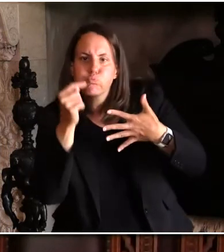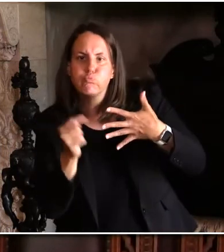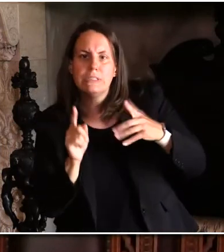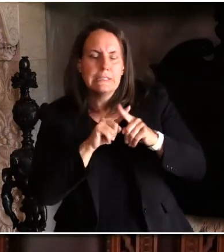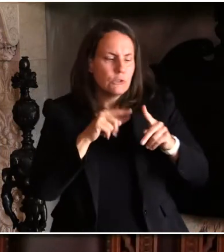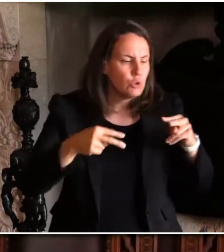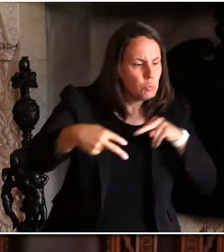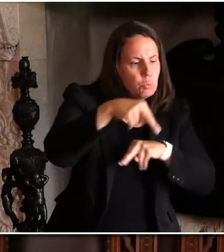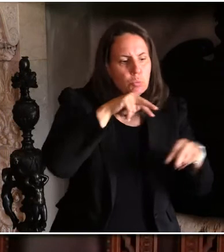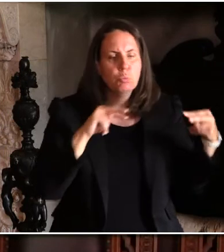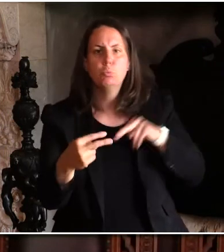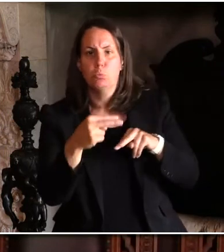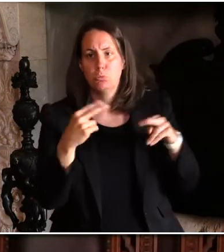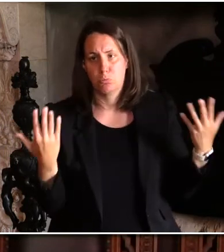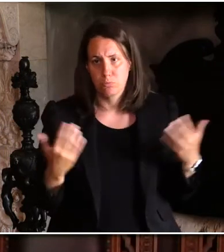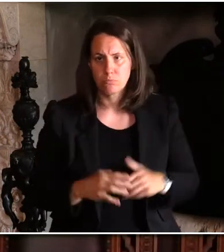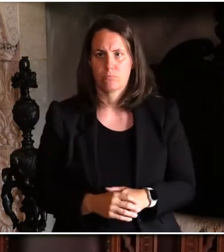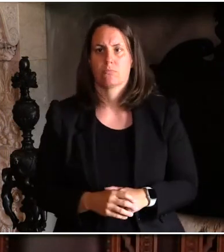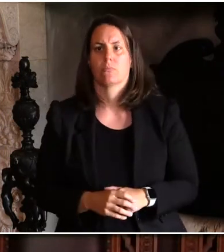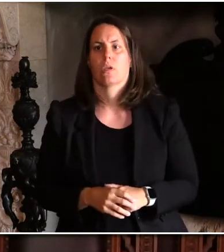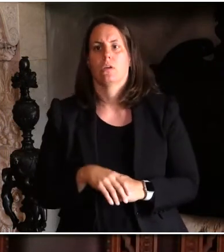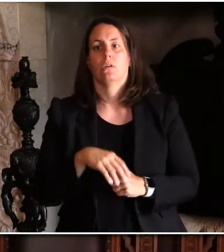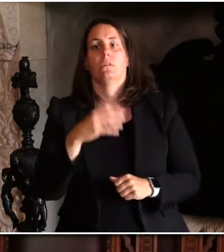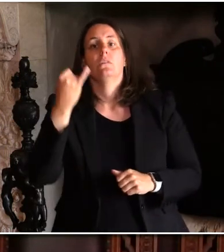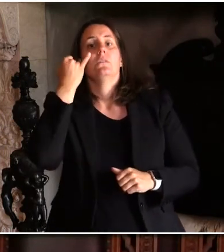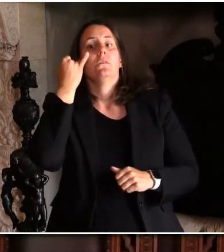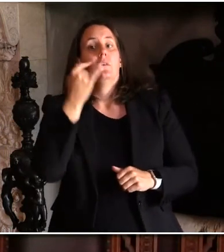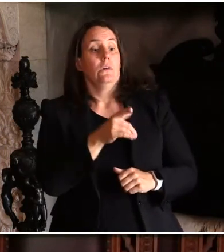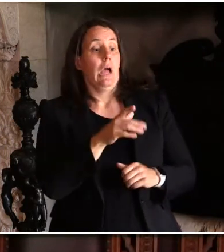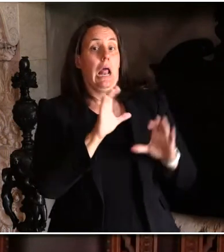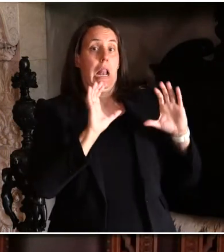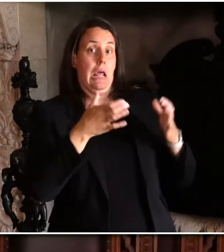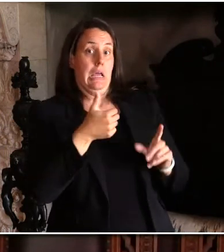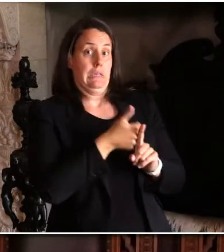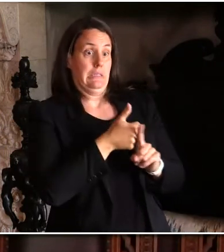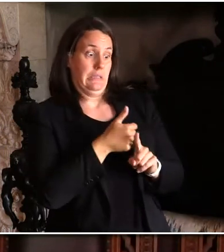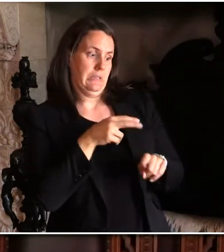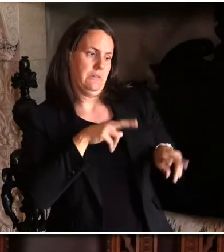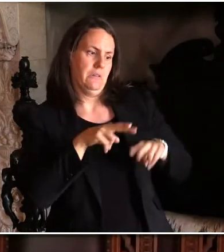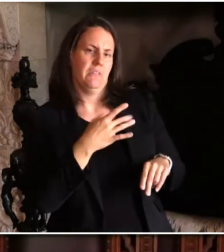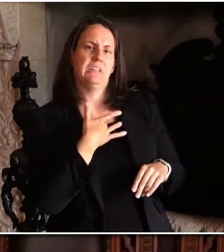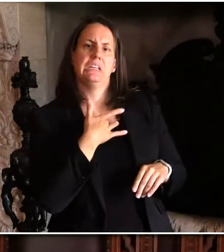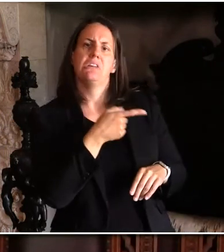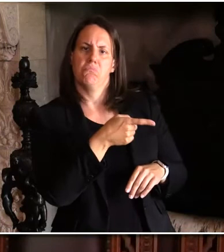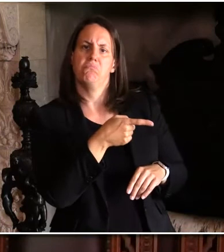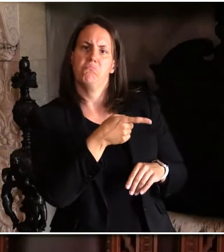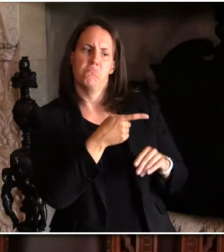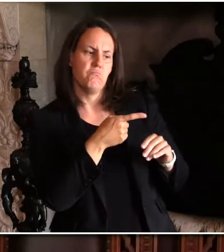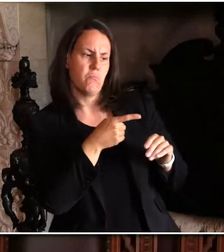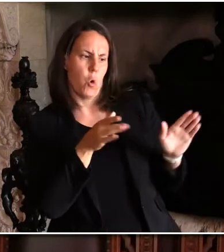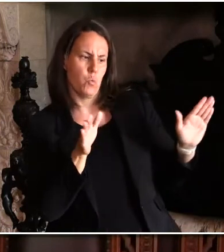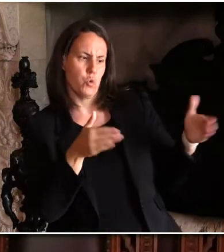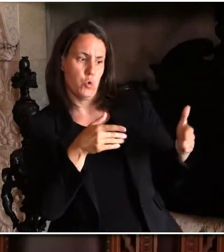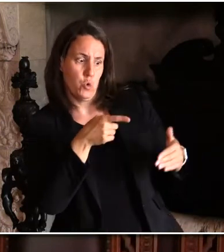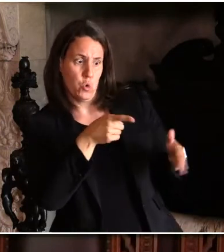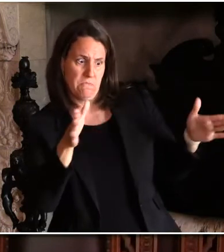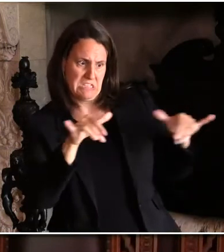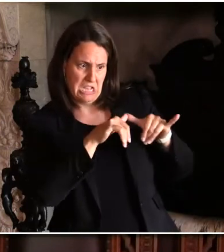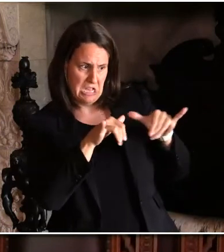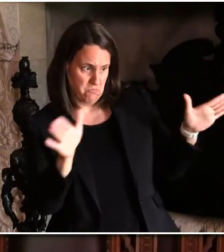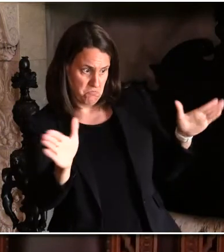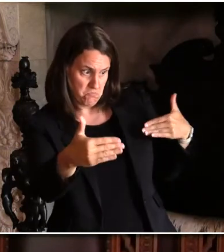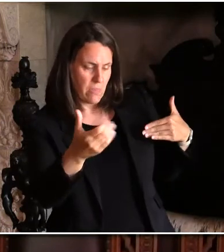class sizes are small enough so that they can get appropriate spacing in the schools. That may or may not